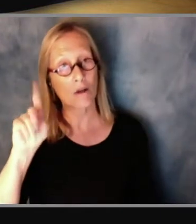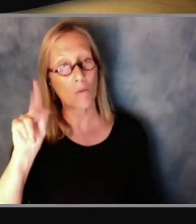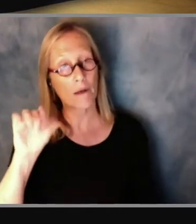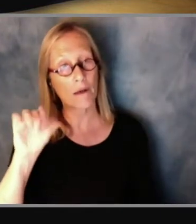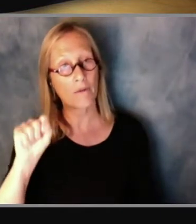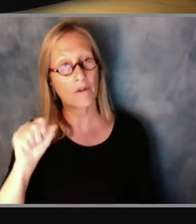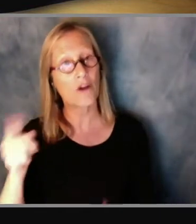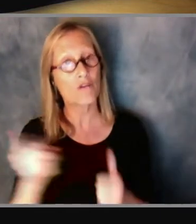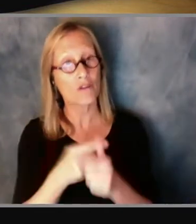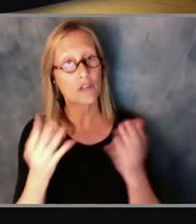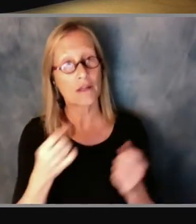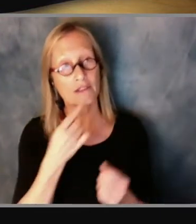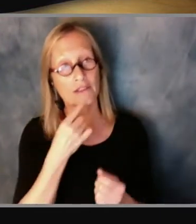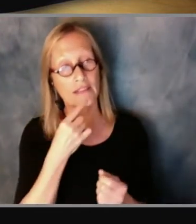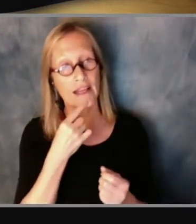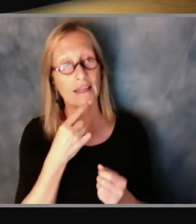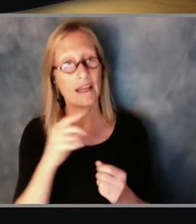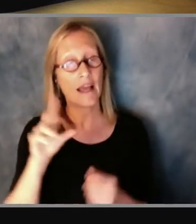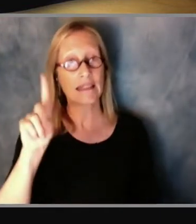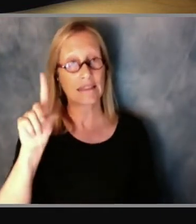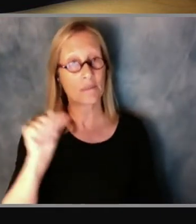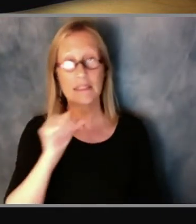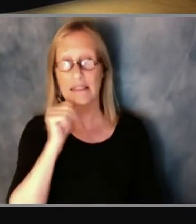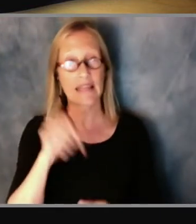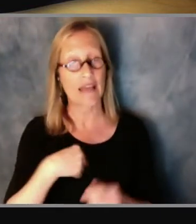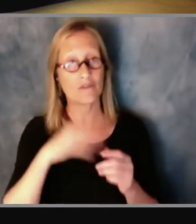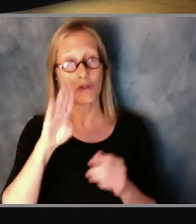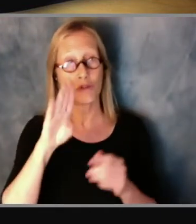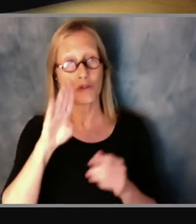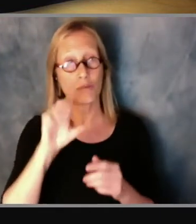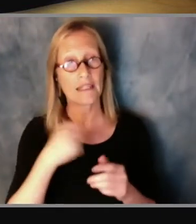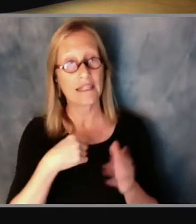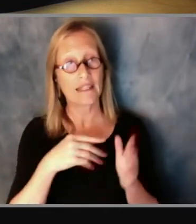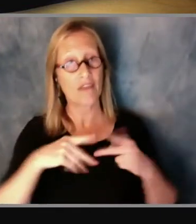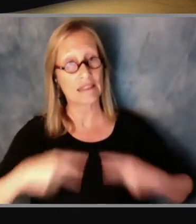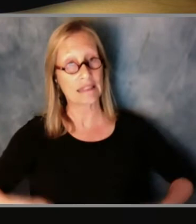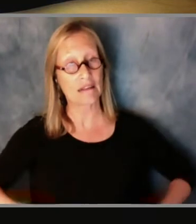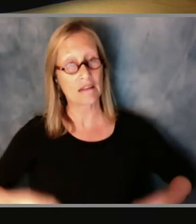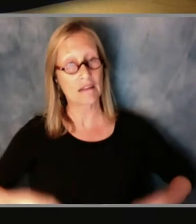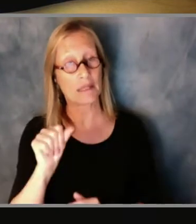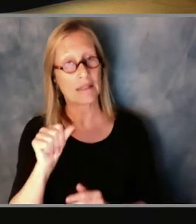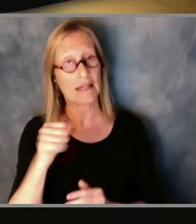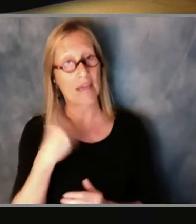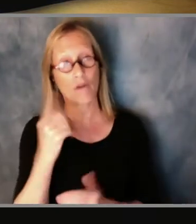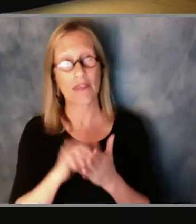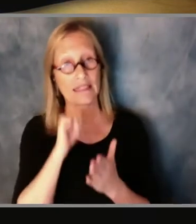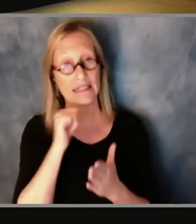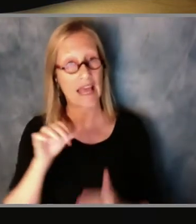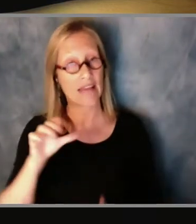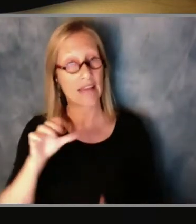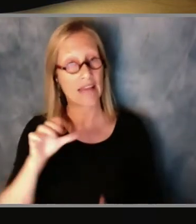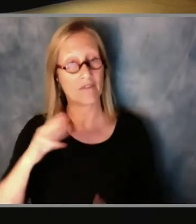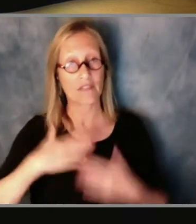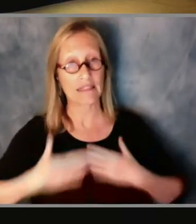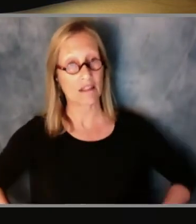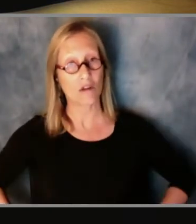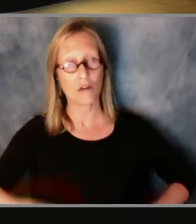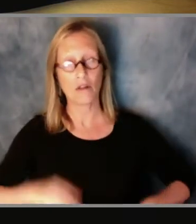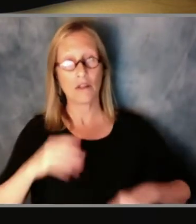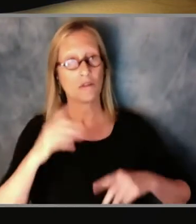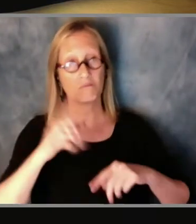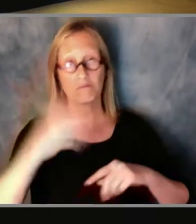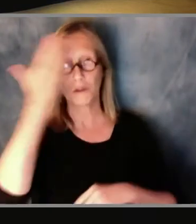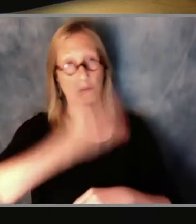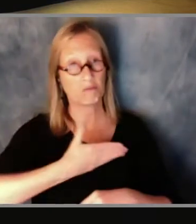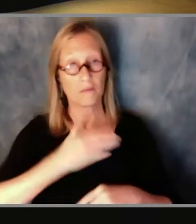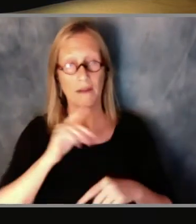be one that's visually physical. I myself have a disability that is not physical, so you cannot see it. So I do get